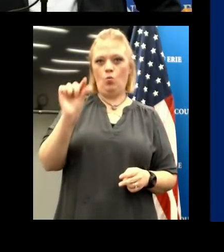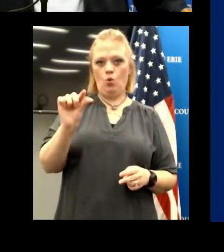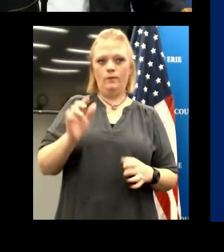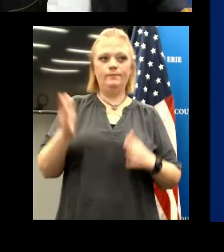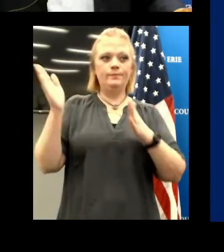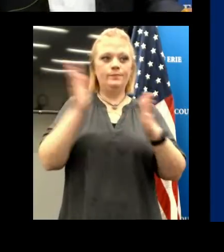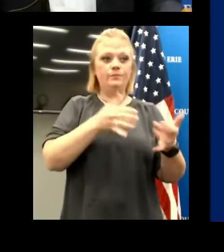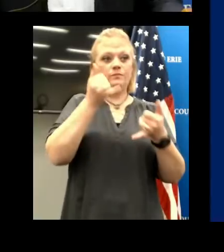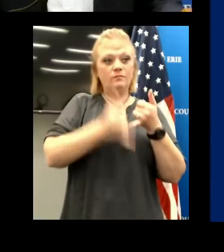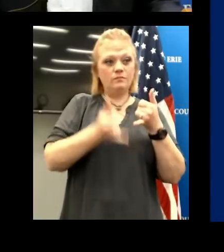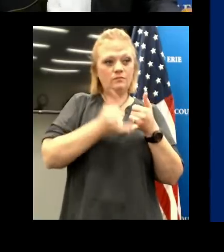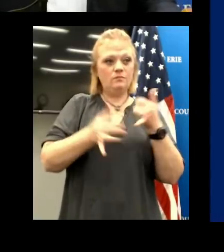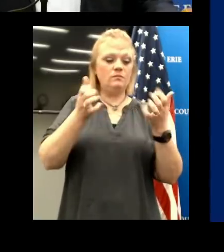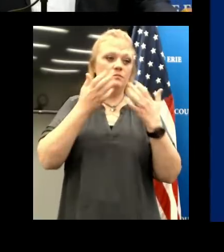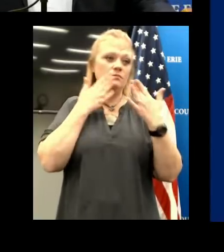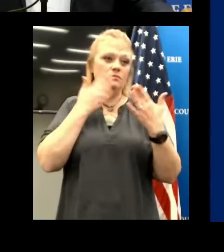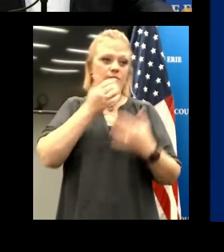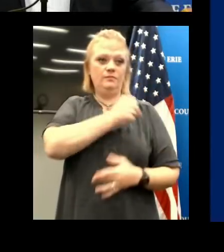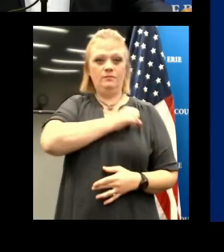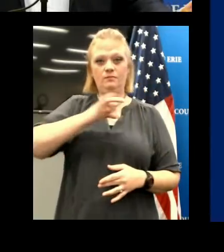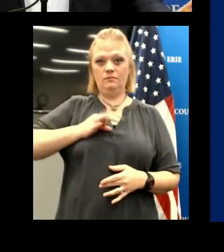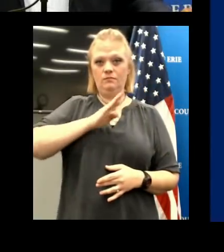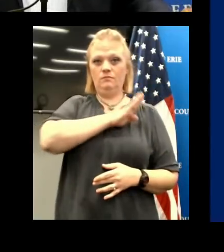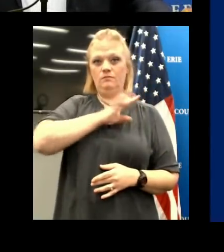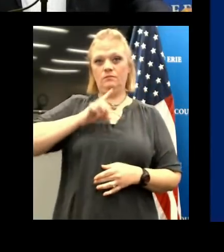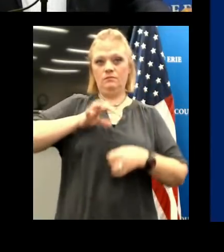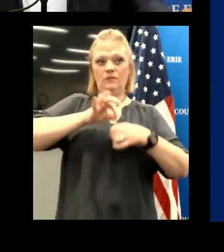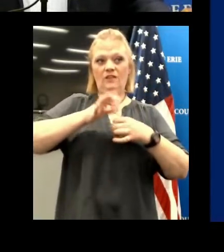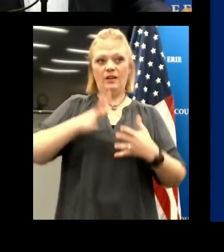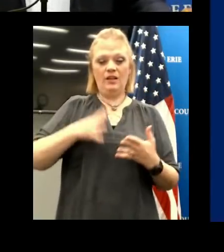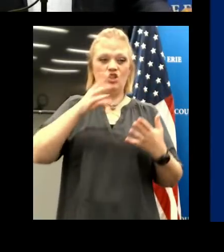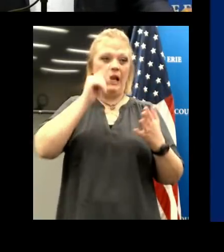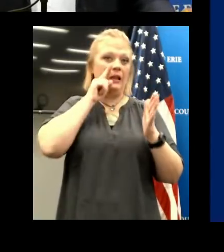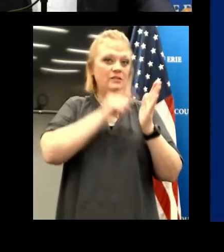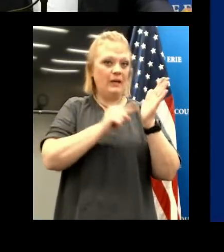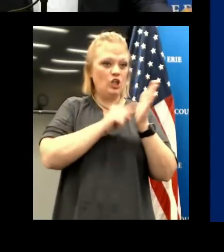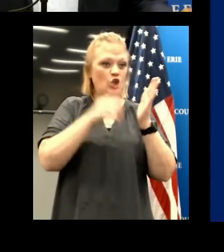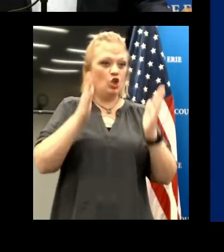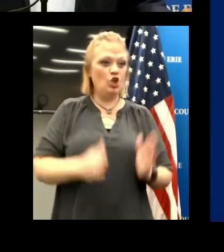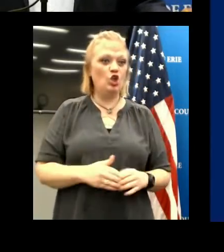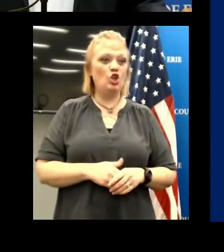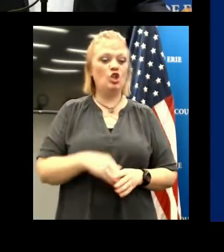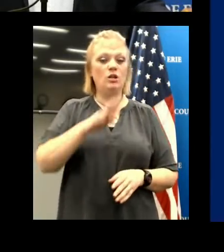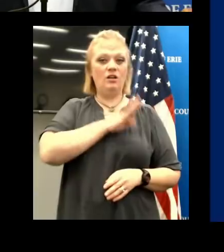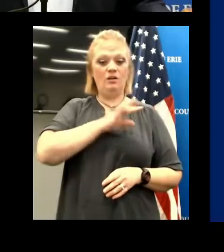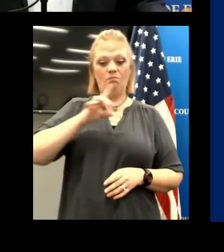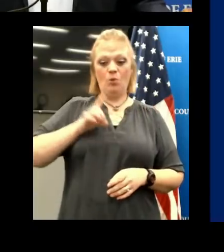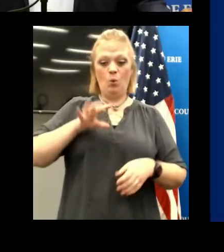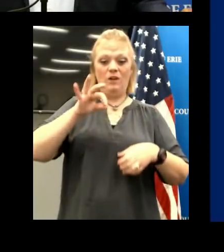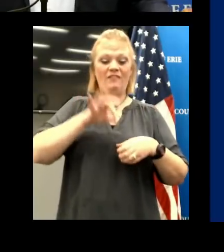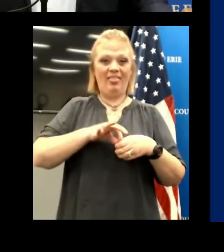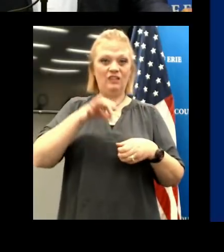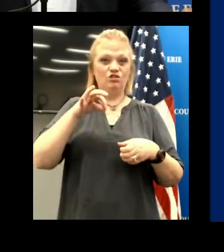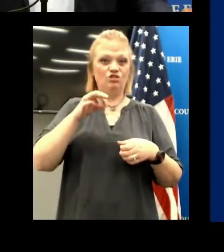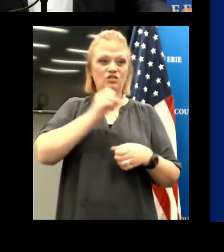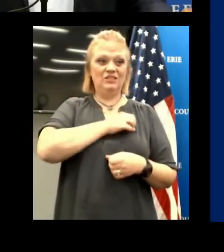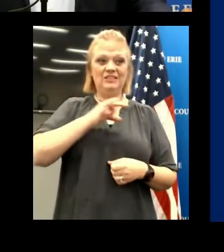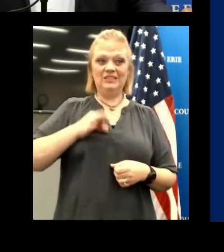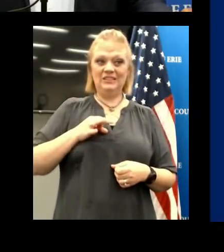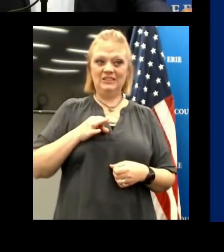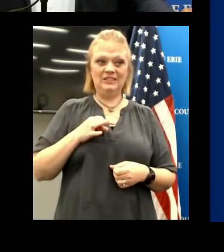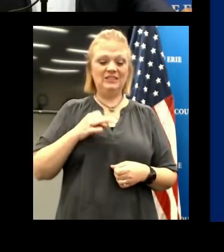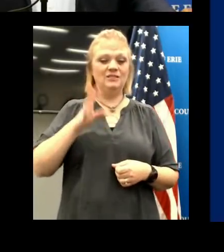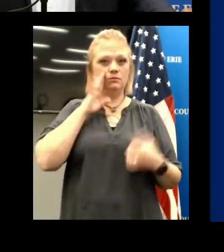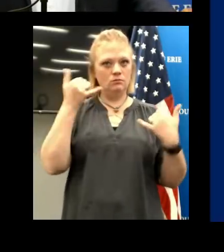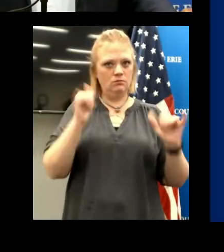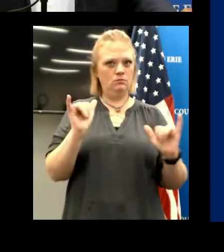Finally, I want to thank the staff from the Board of Elections as well as the election inspectors. The Board of Elections staff is still going to be busy for quite